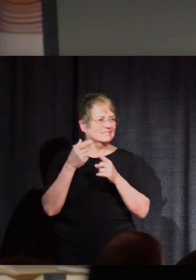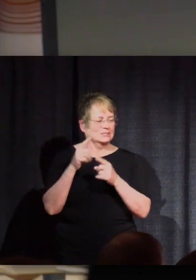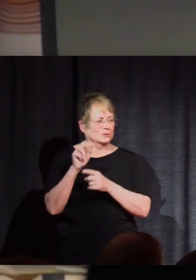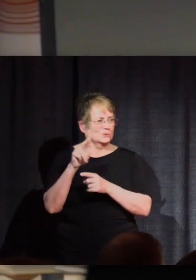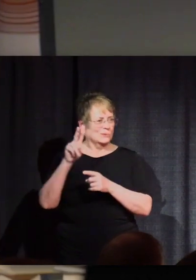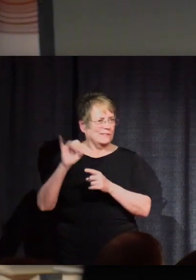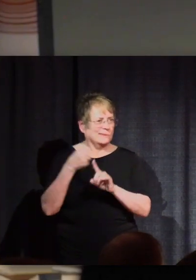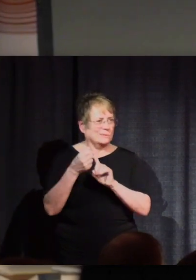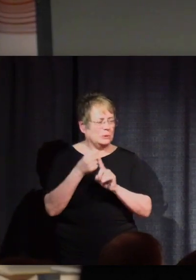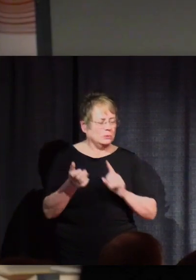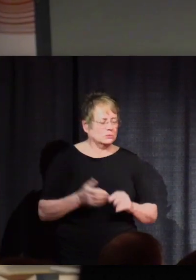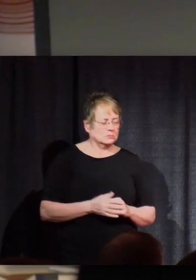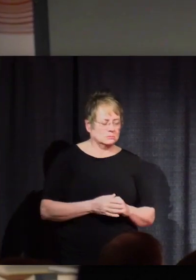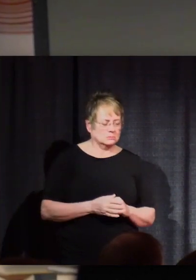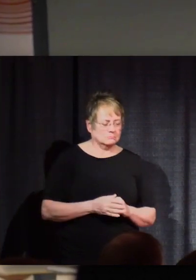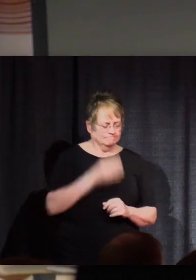I told myself